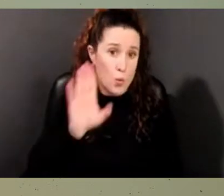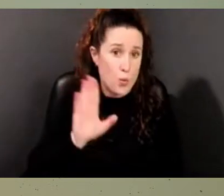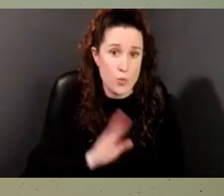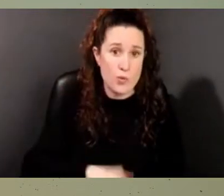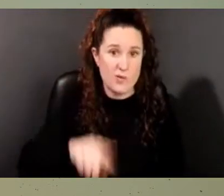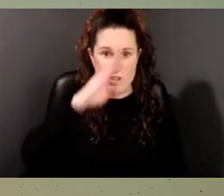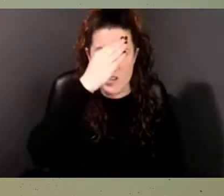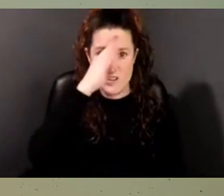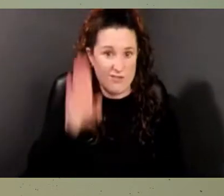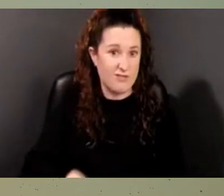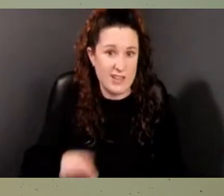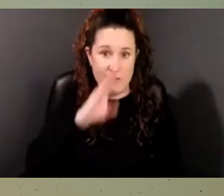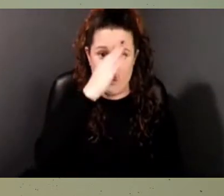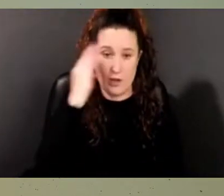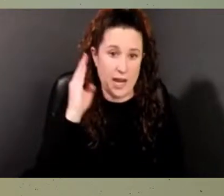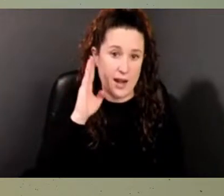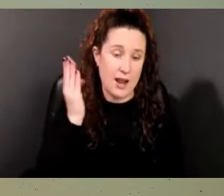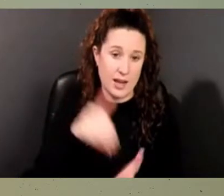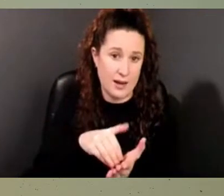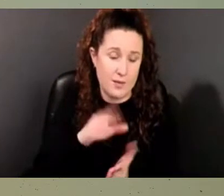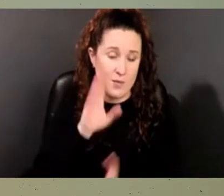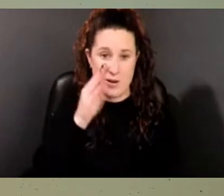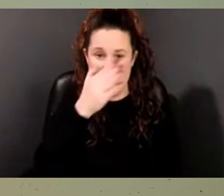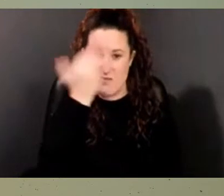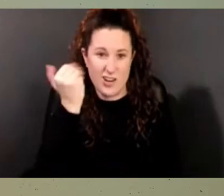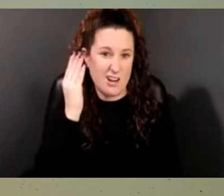again. Thank you.